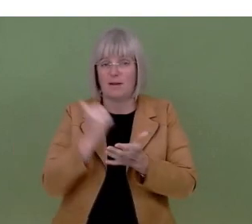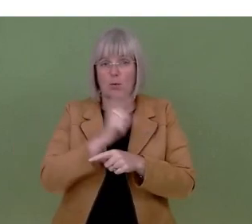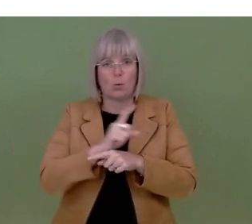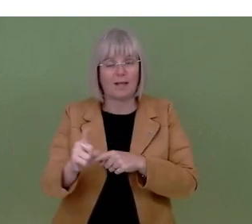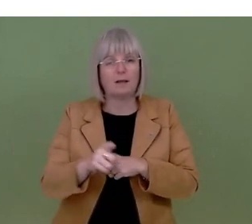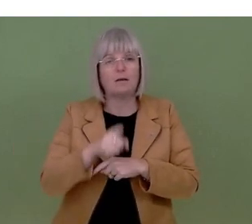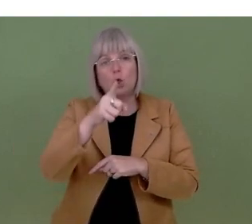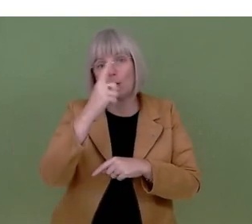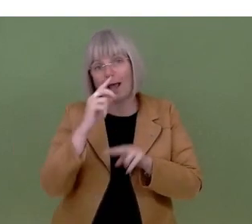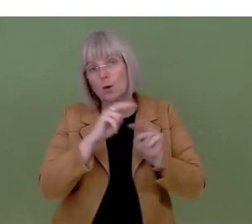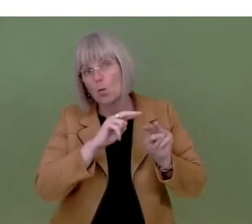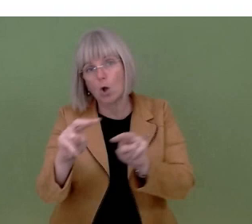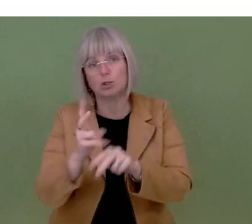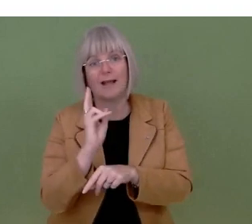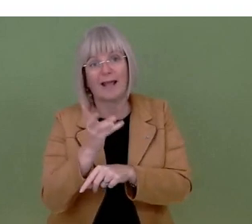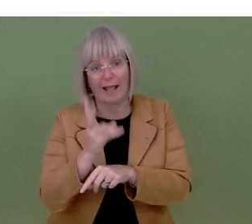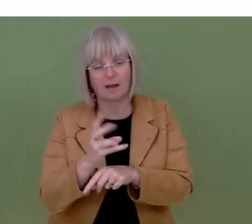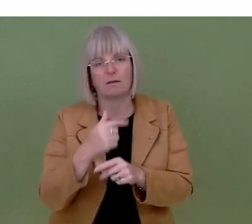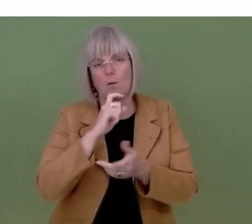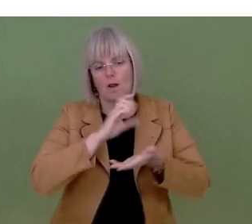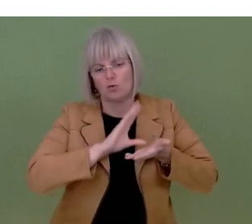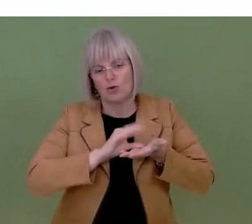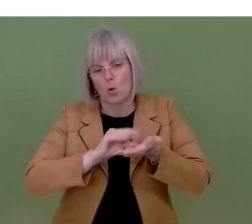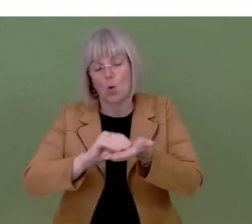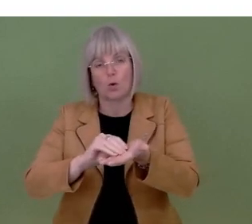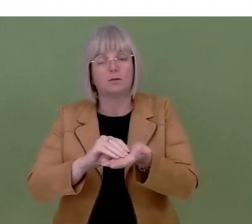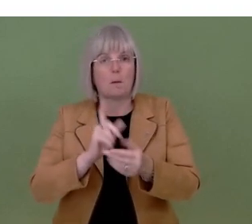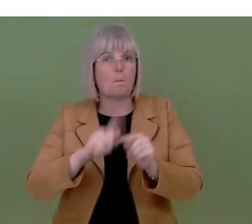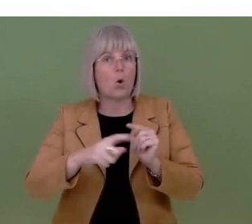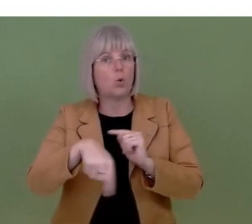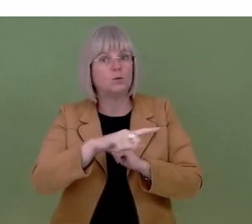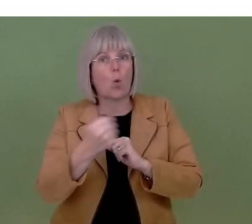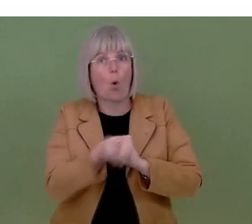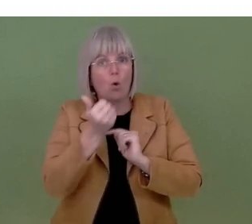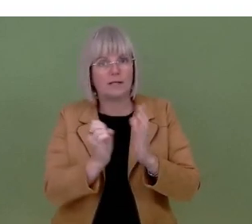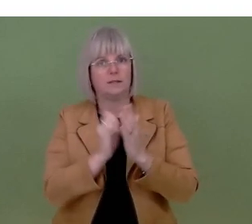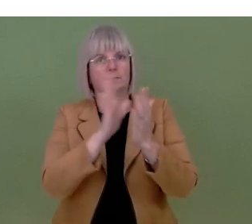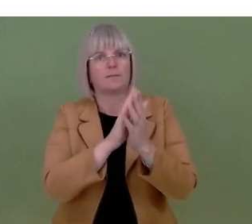week. I understand most of them are already up on the PPN